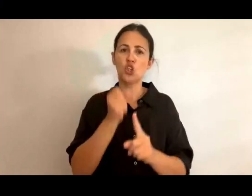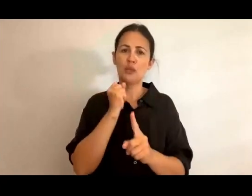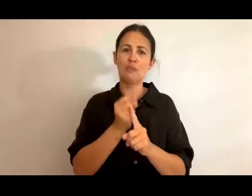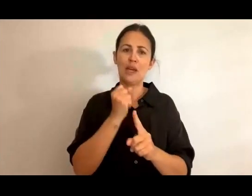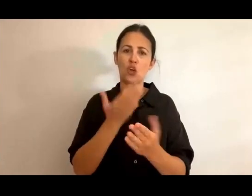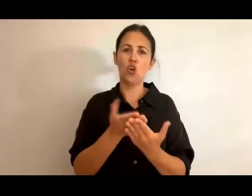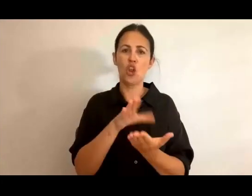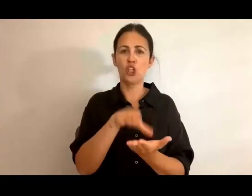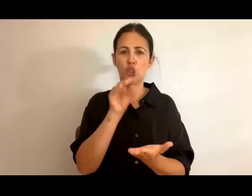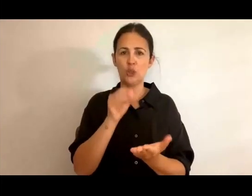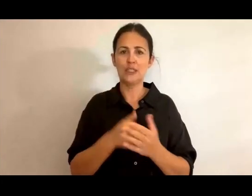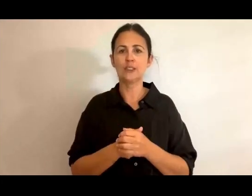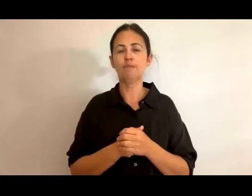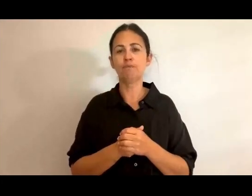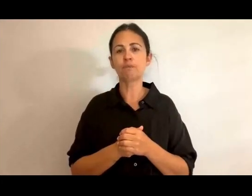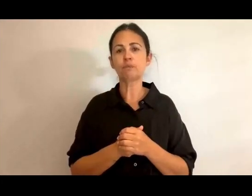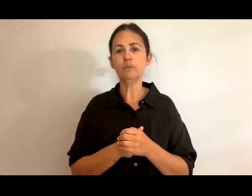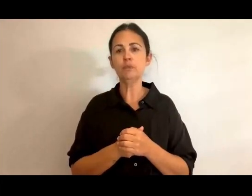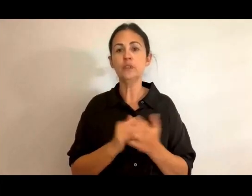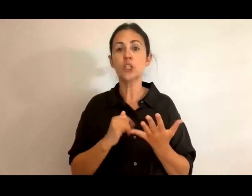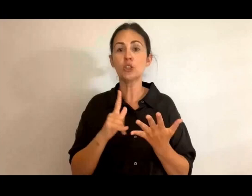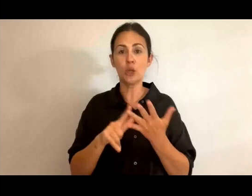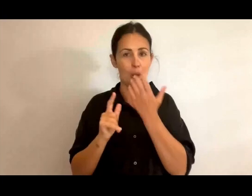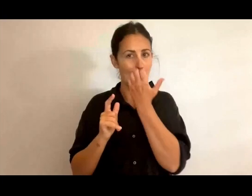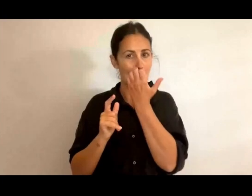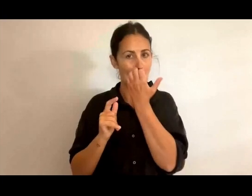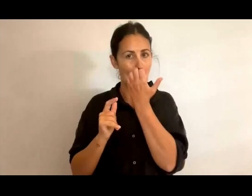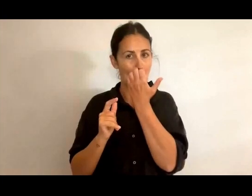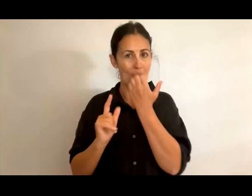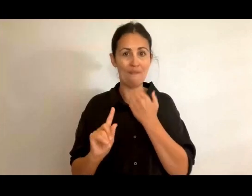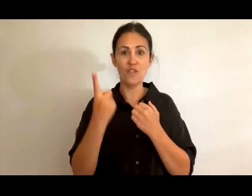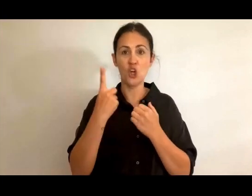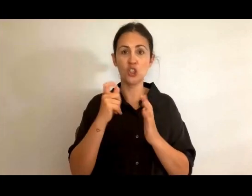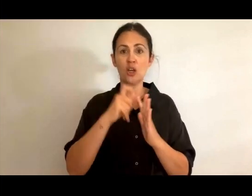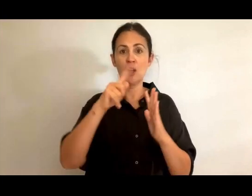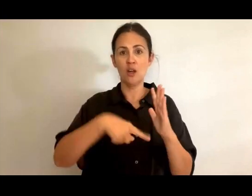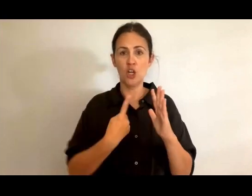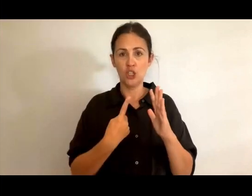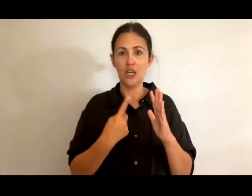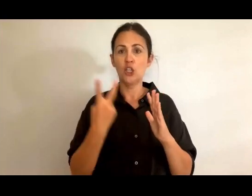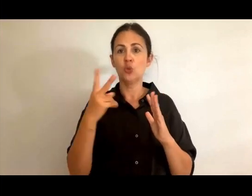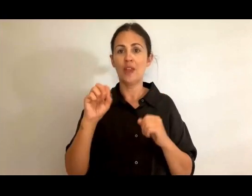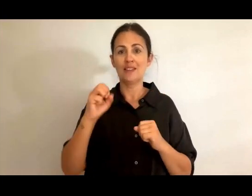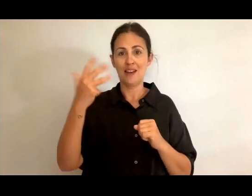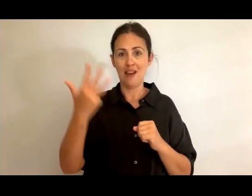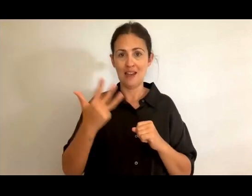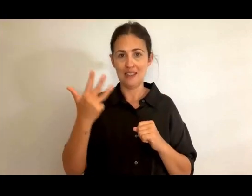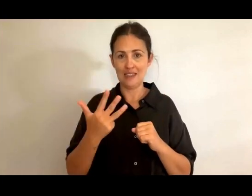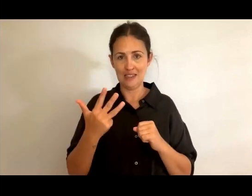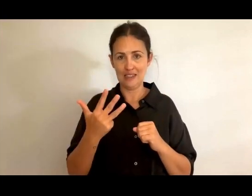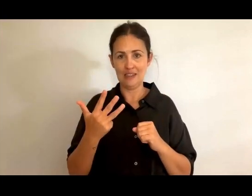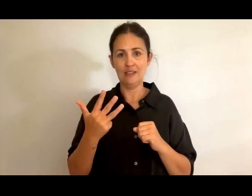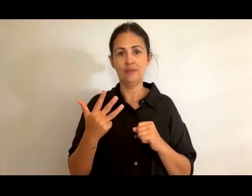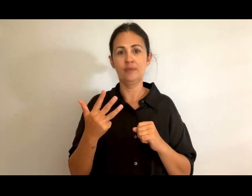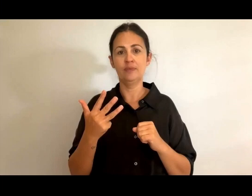So positioning myself in the first project, this was done in 2019. The bottom work there is by Trina